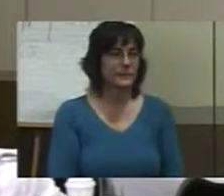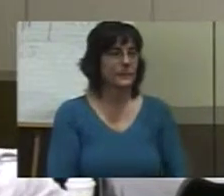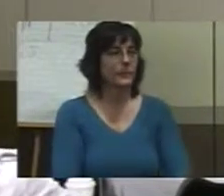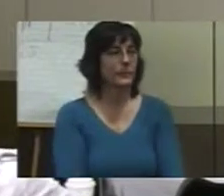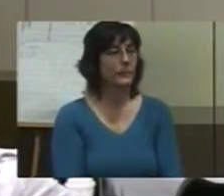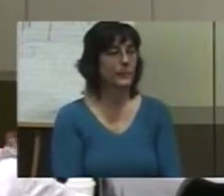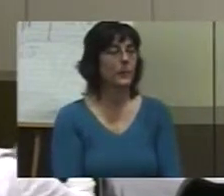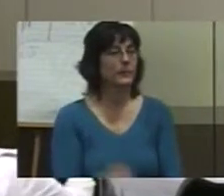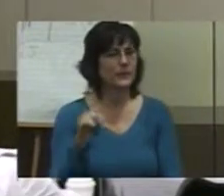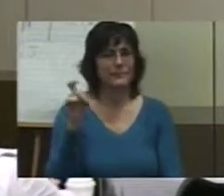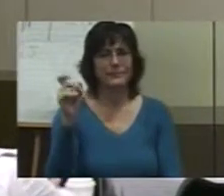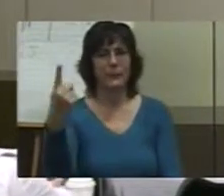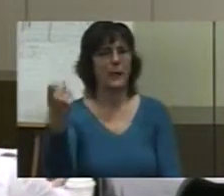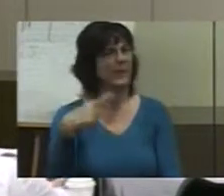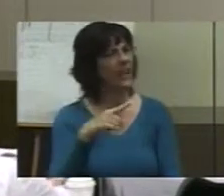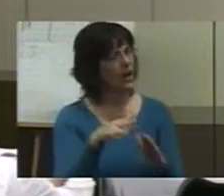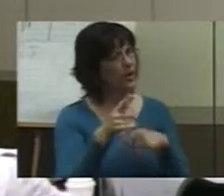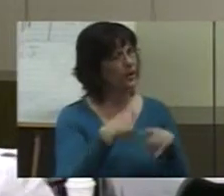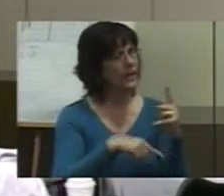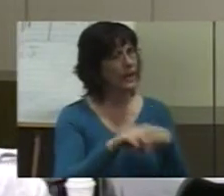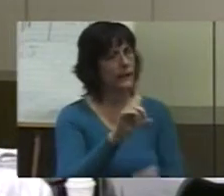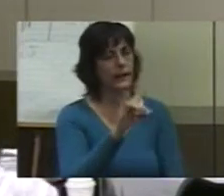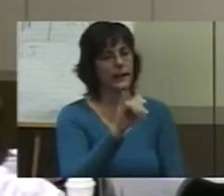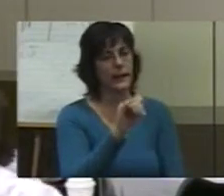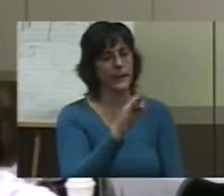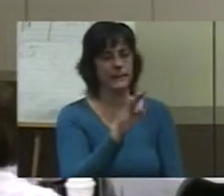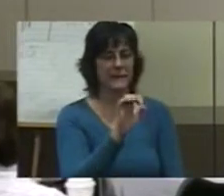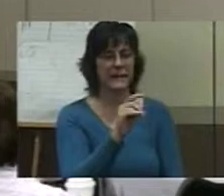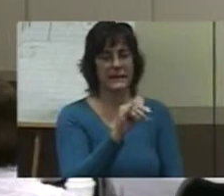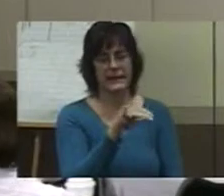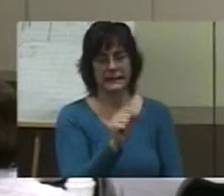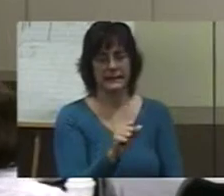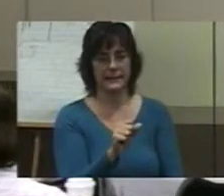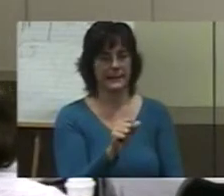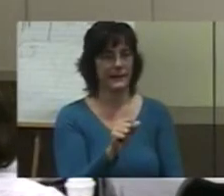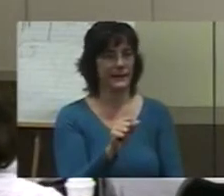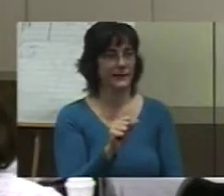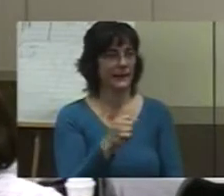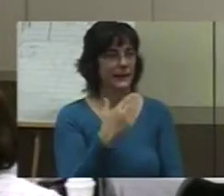I've seen some of the clients just do this.